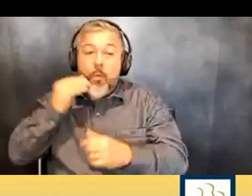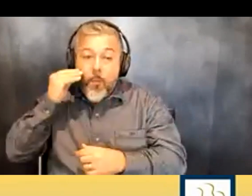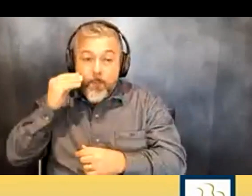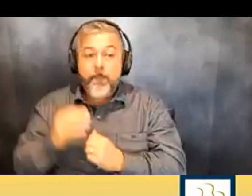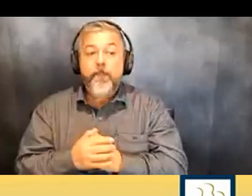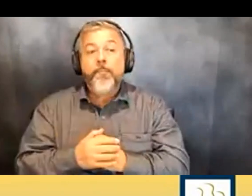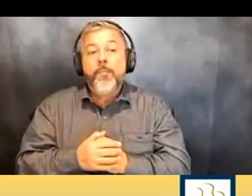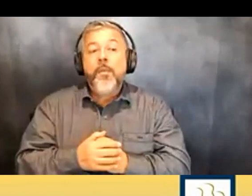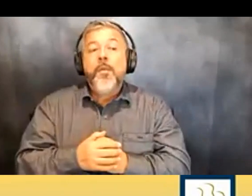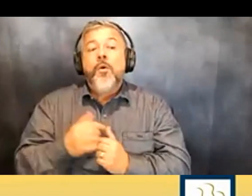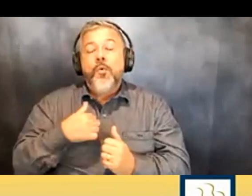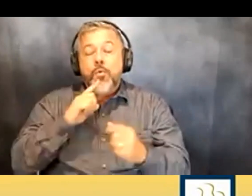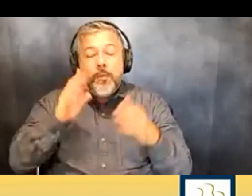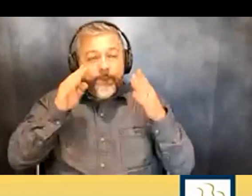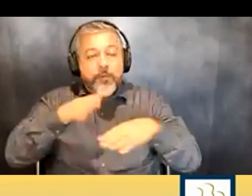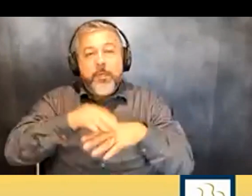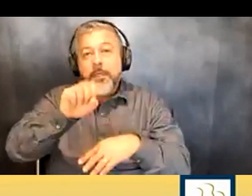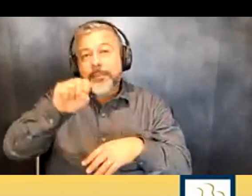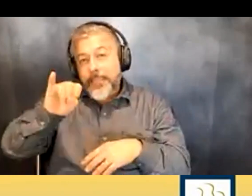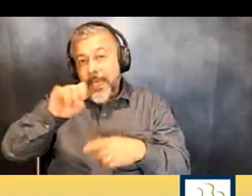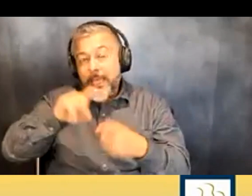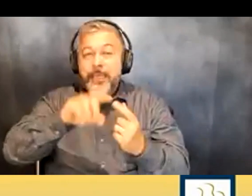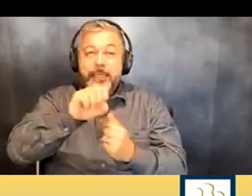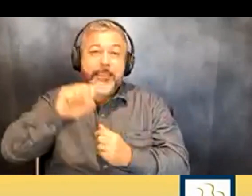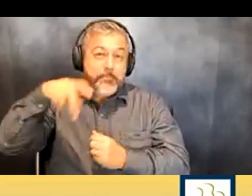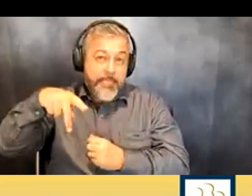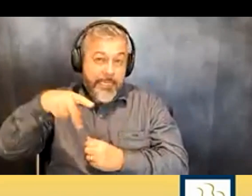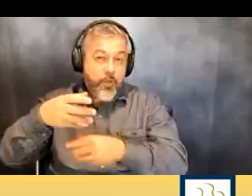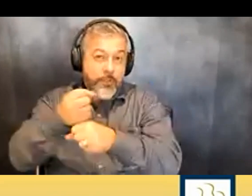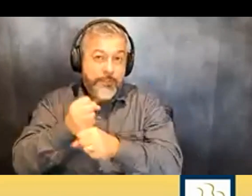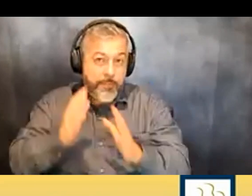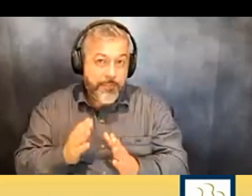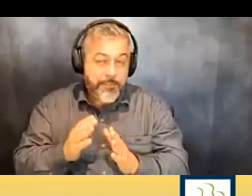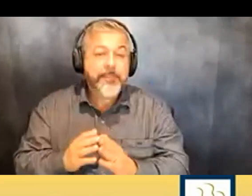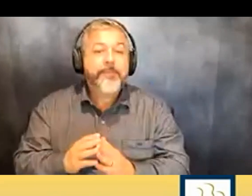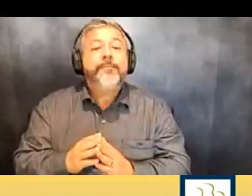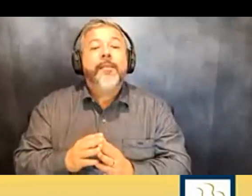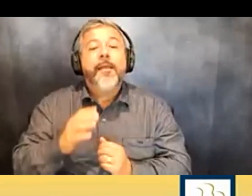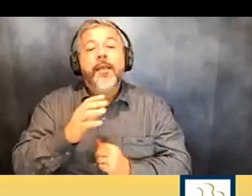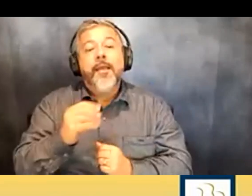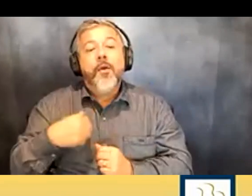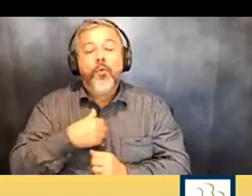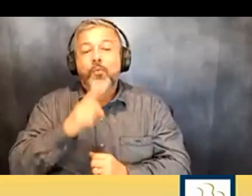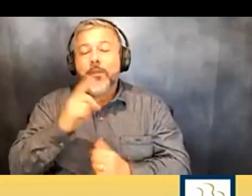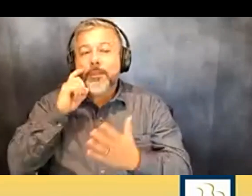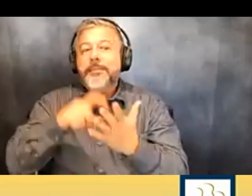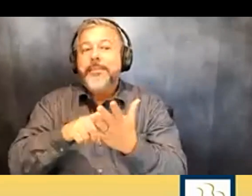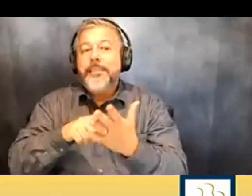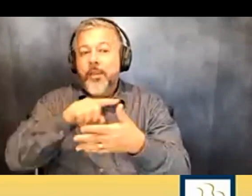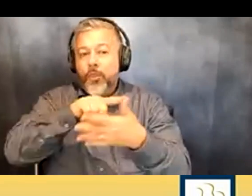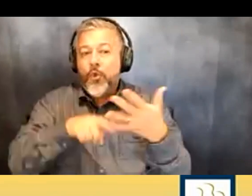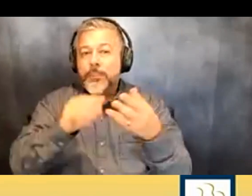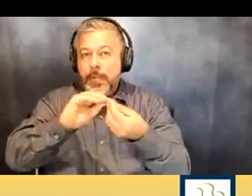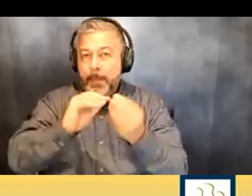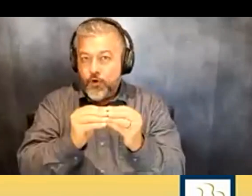really focusing on SSI and SSP recipients. And we've really seen that those numbers over the